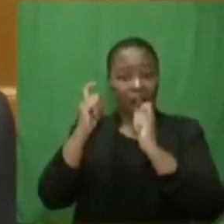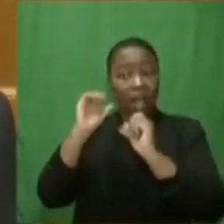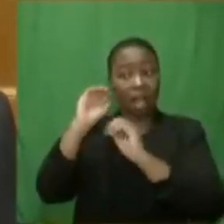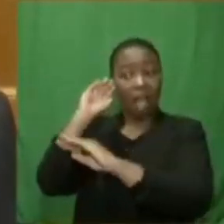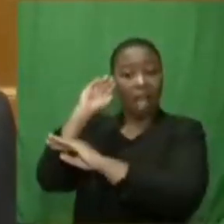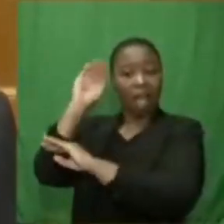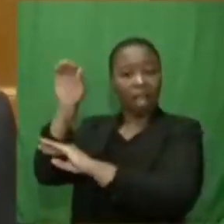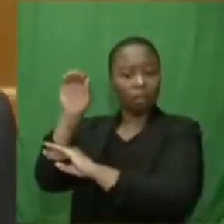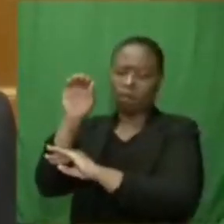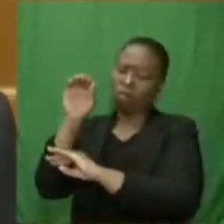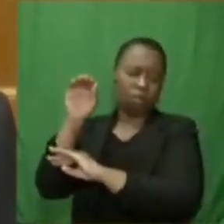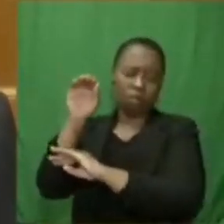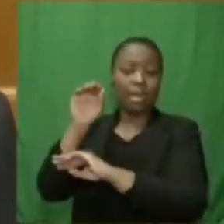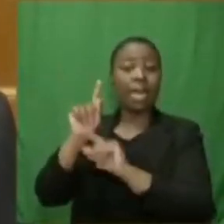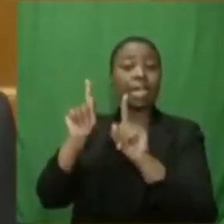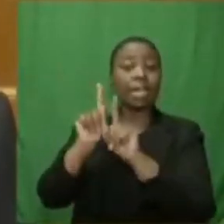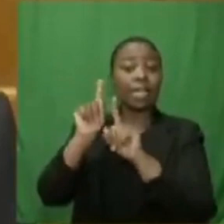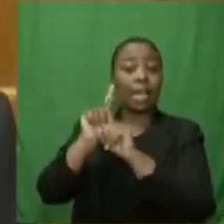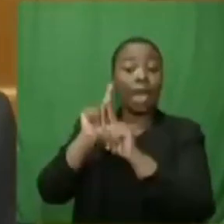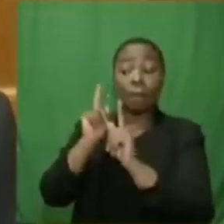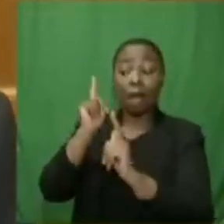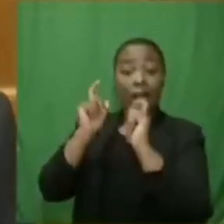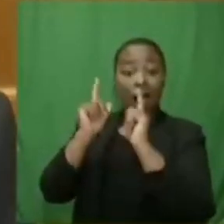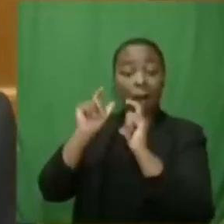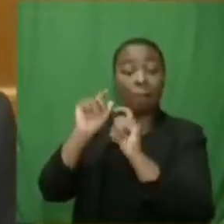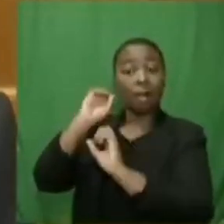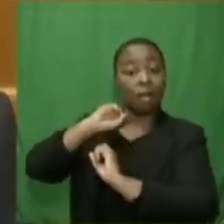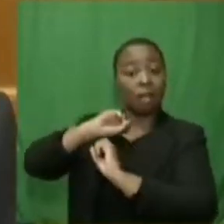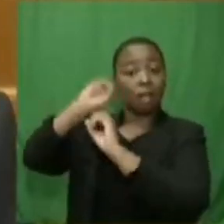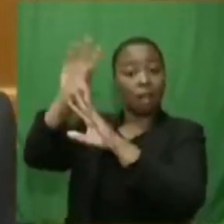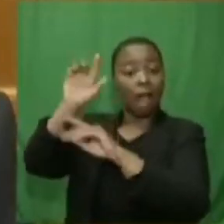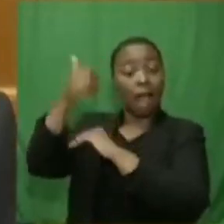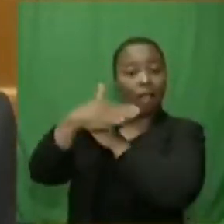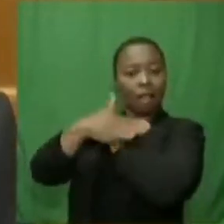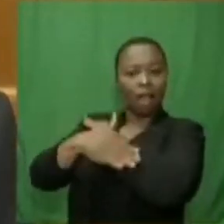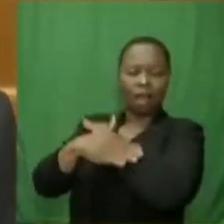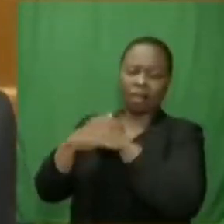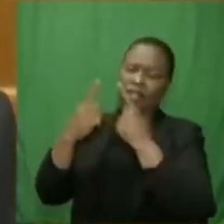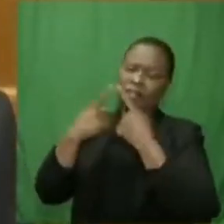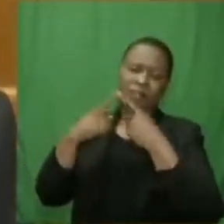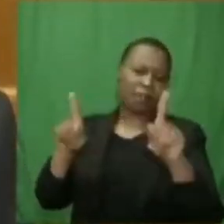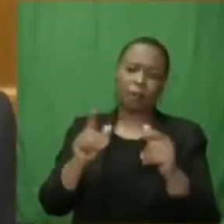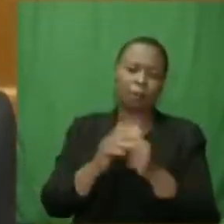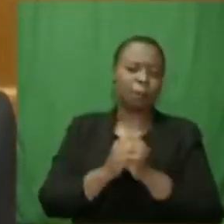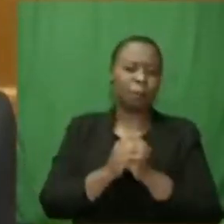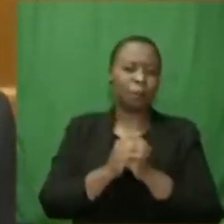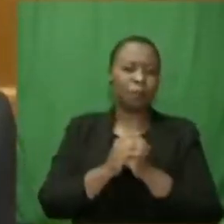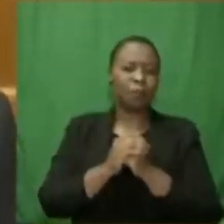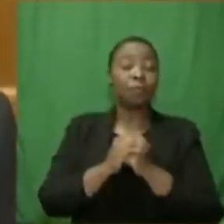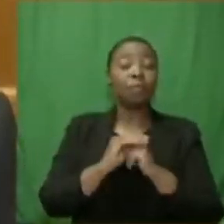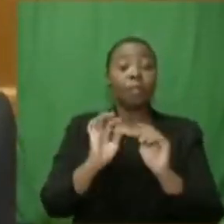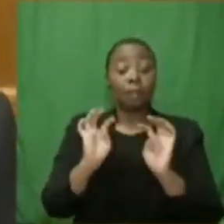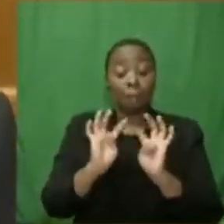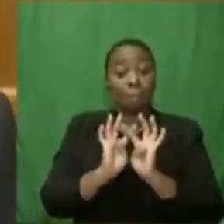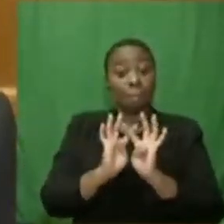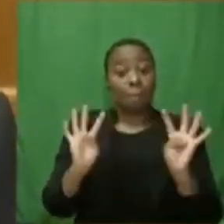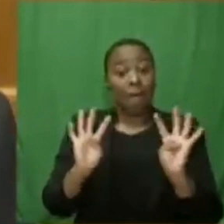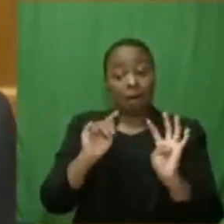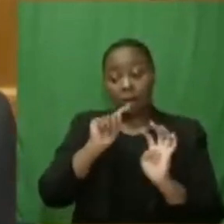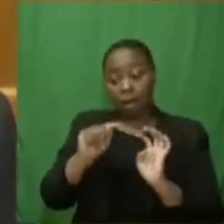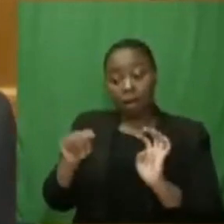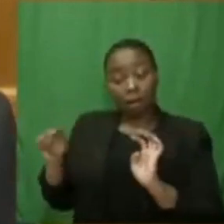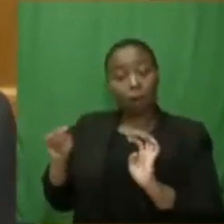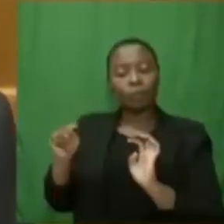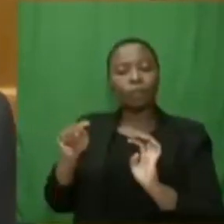and no arms were exported. The panel did not find any evidence of